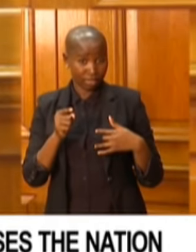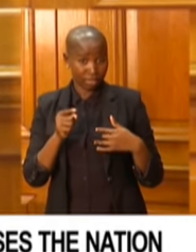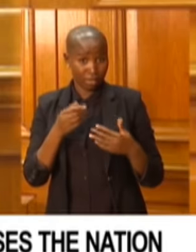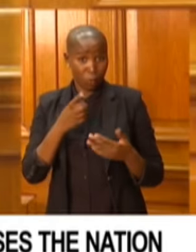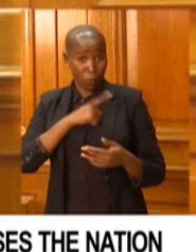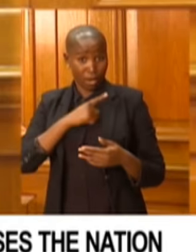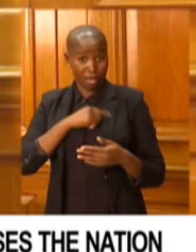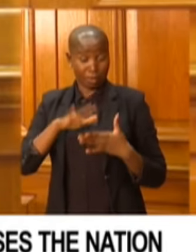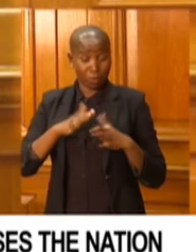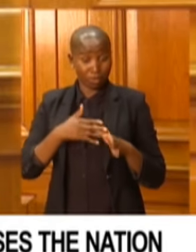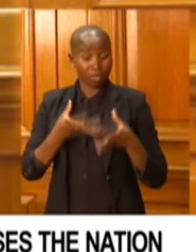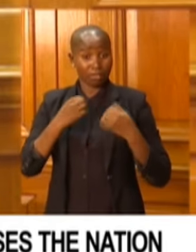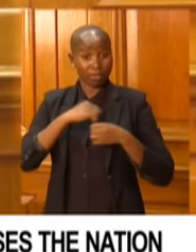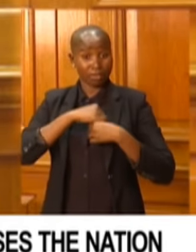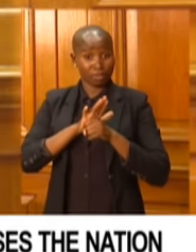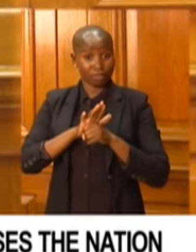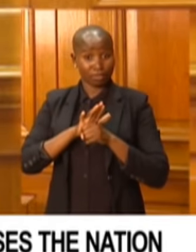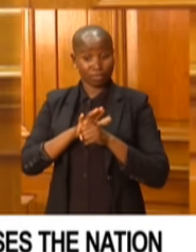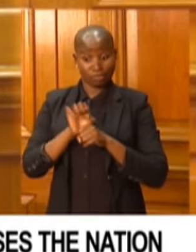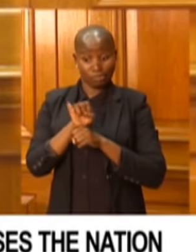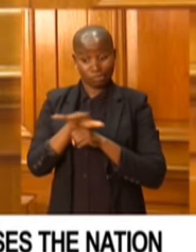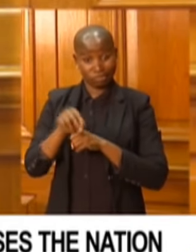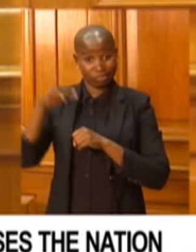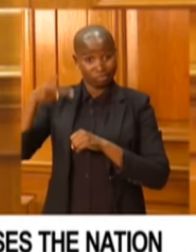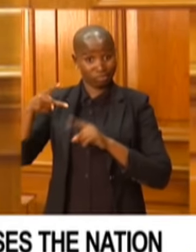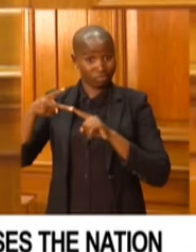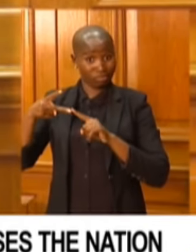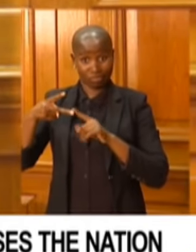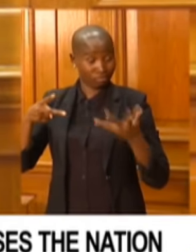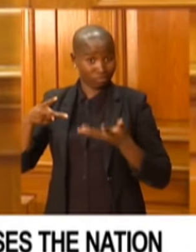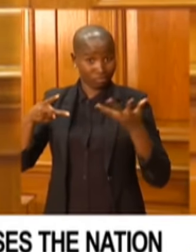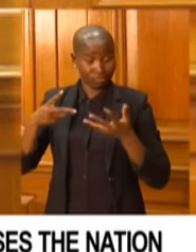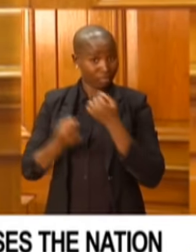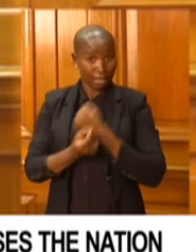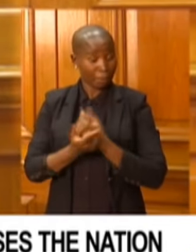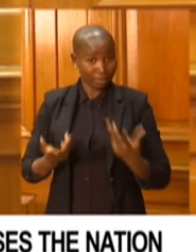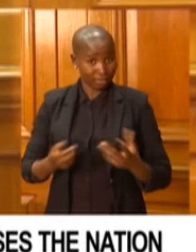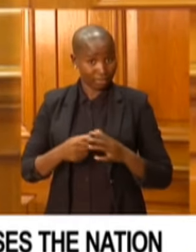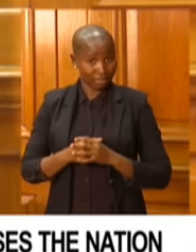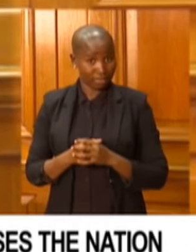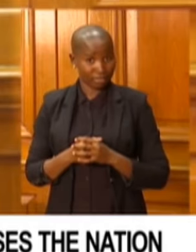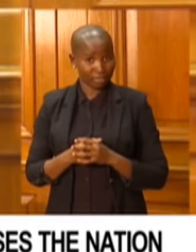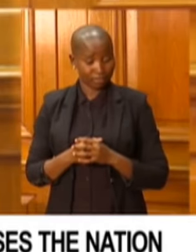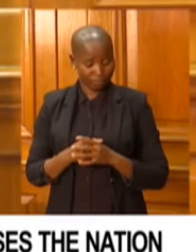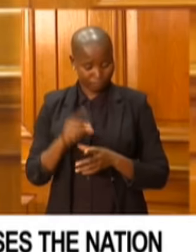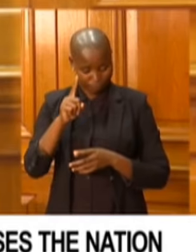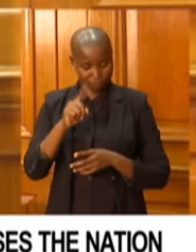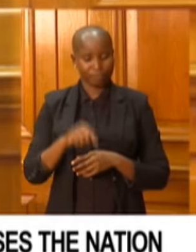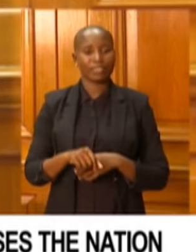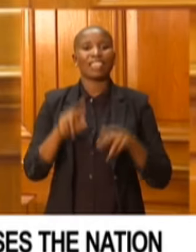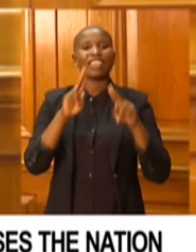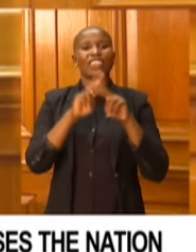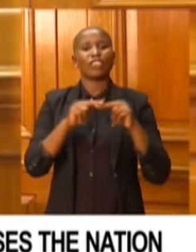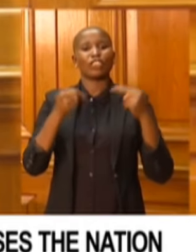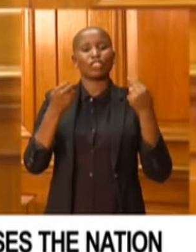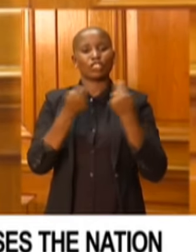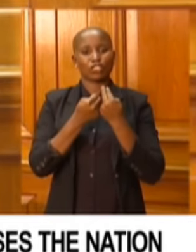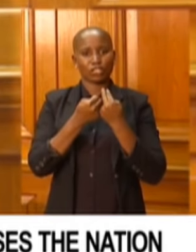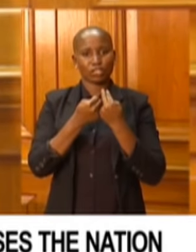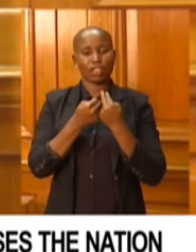second wave of infections. The National Coronavirus Command Council